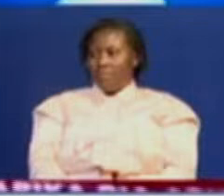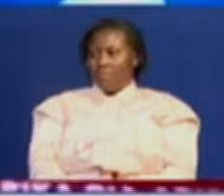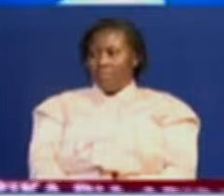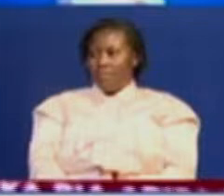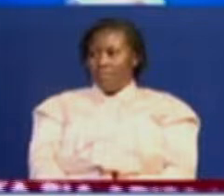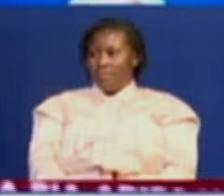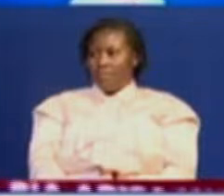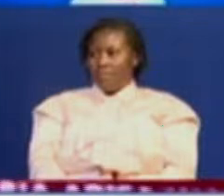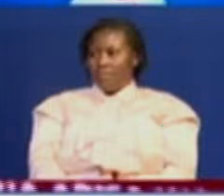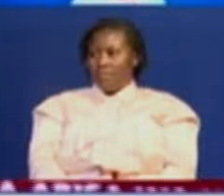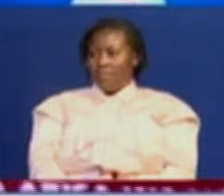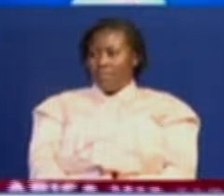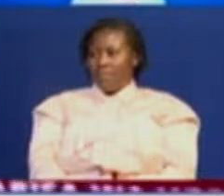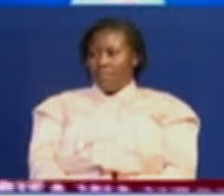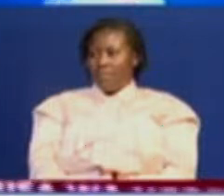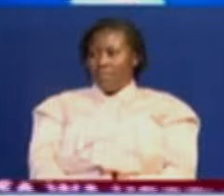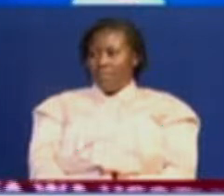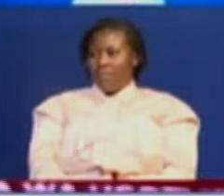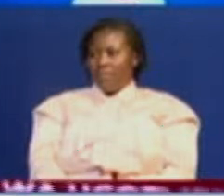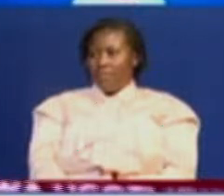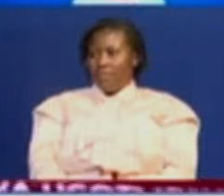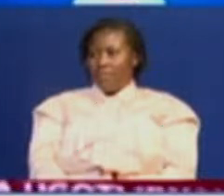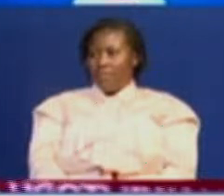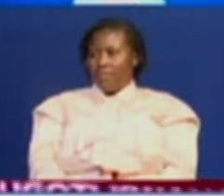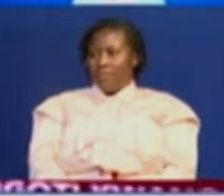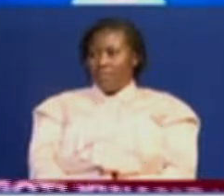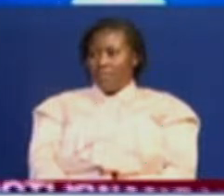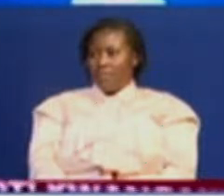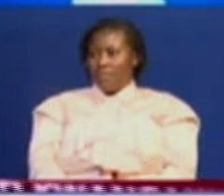umwinga tukamwinga bacokia